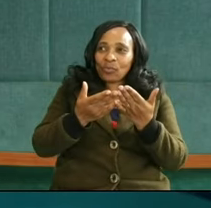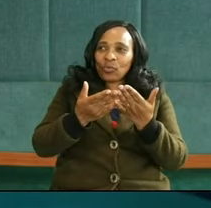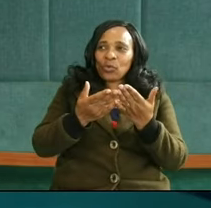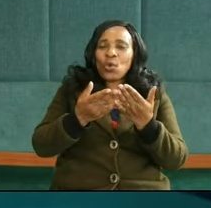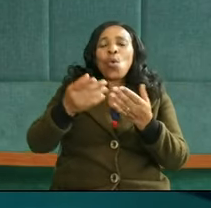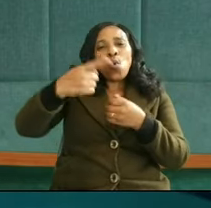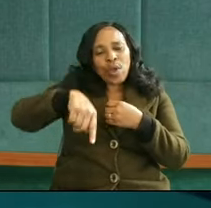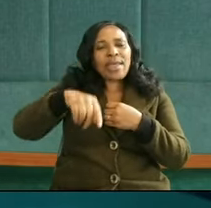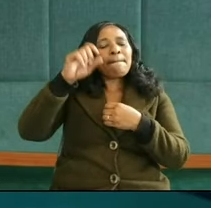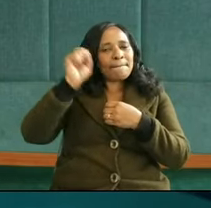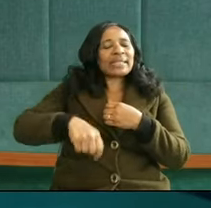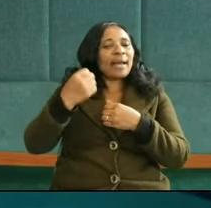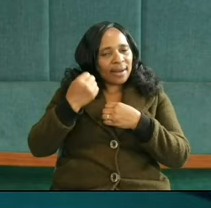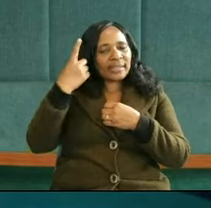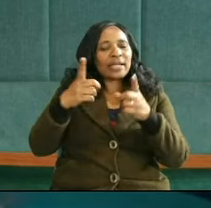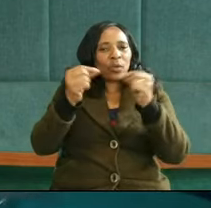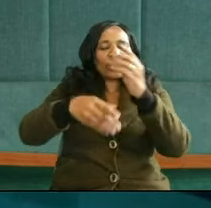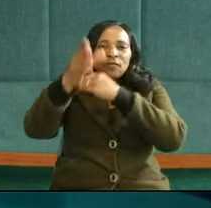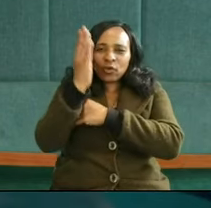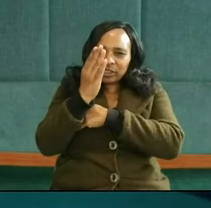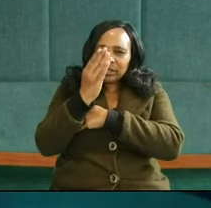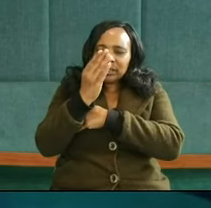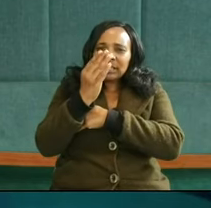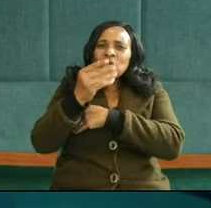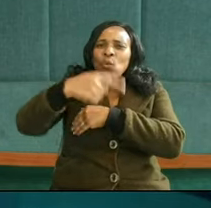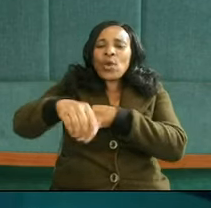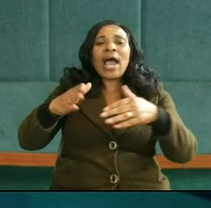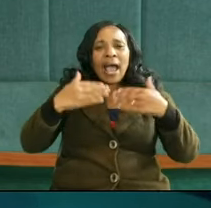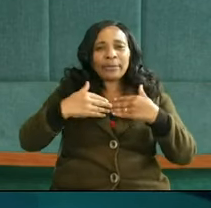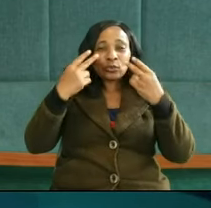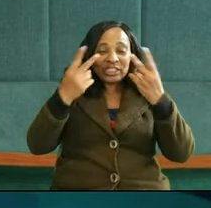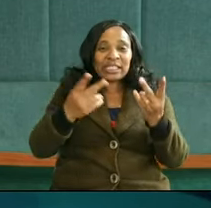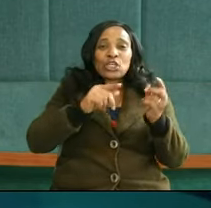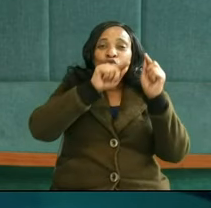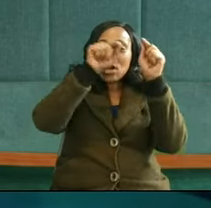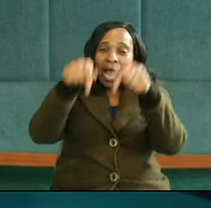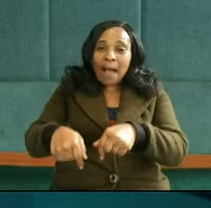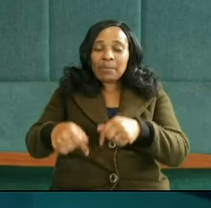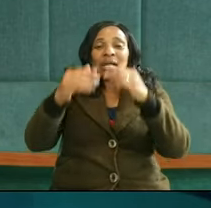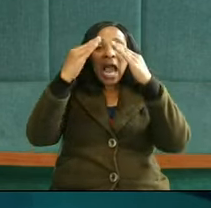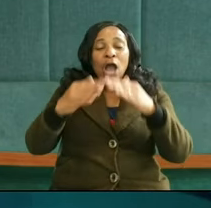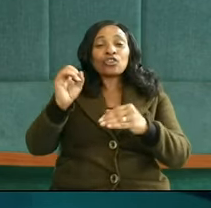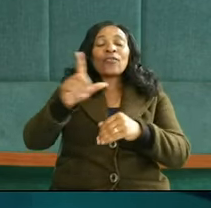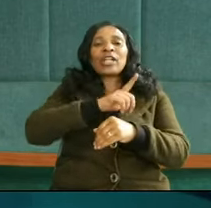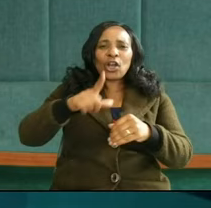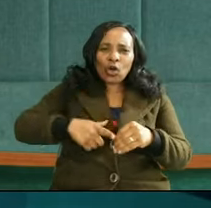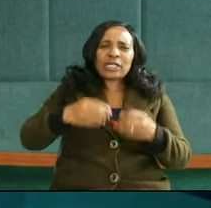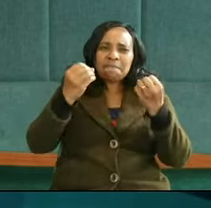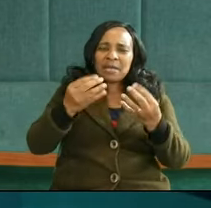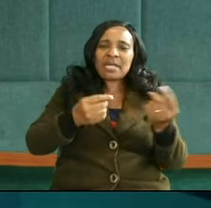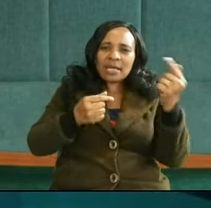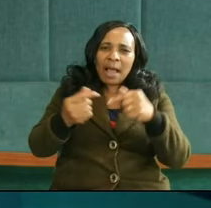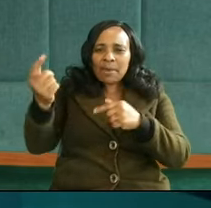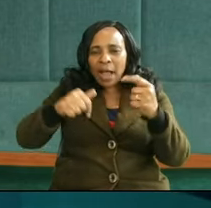we understand the word of God. I am delighted and happy to see many of you coming to the house of God to be blessed